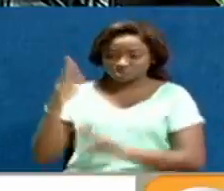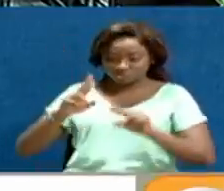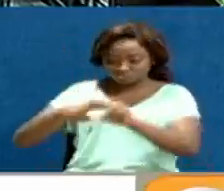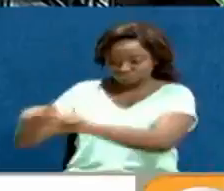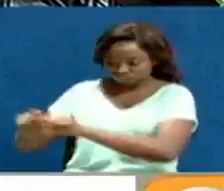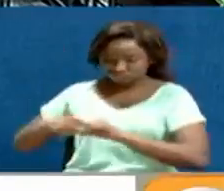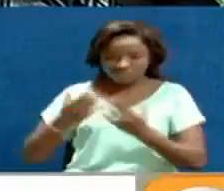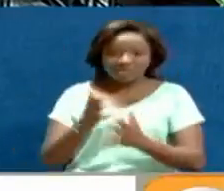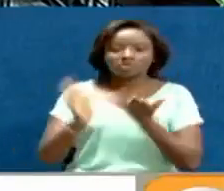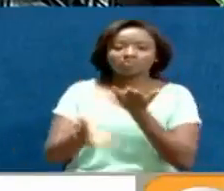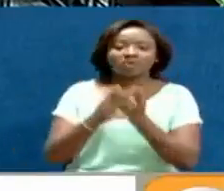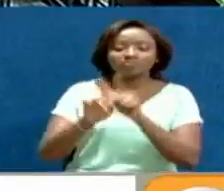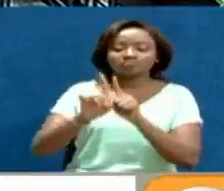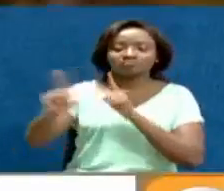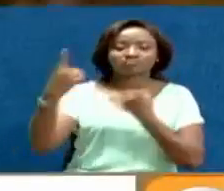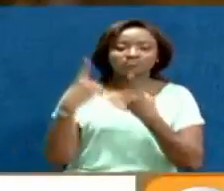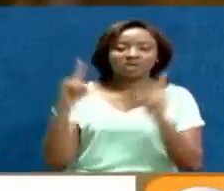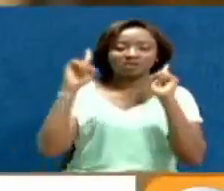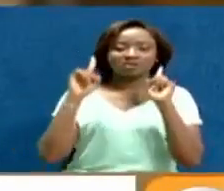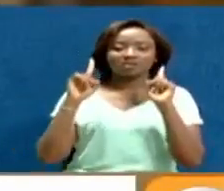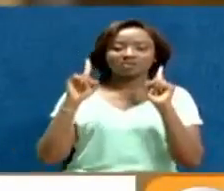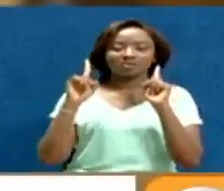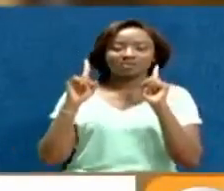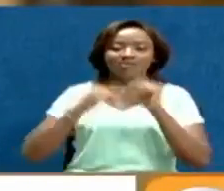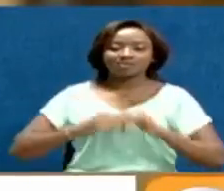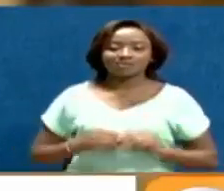distancing. Nimrod Tabu reports.